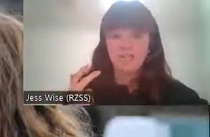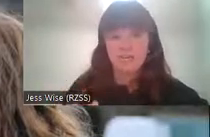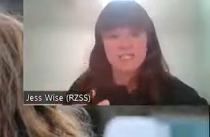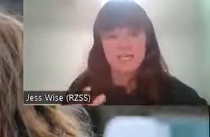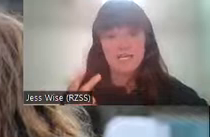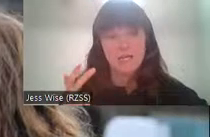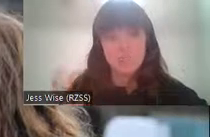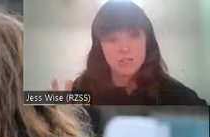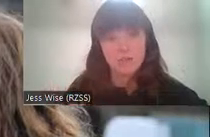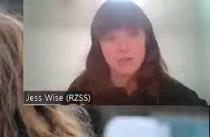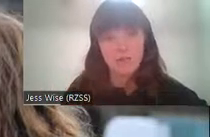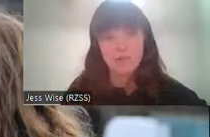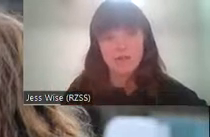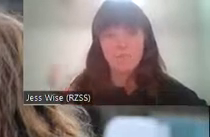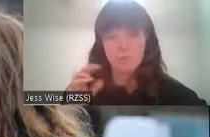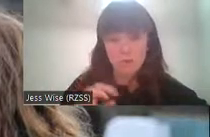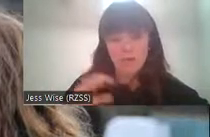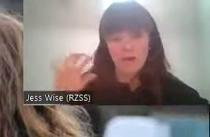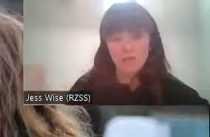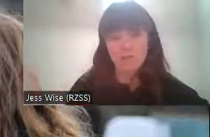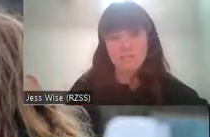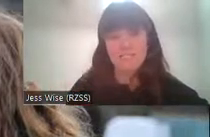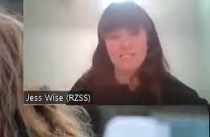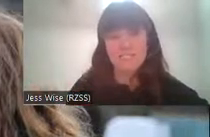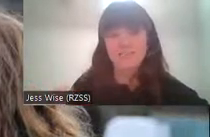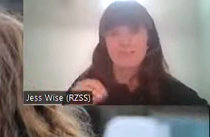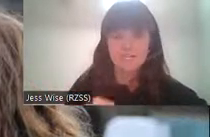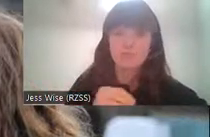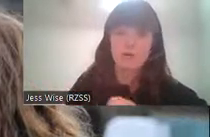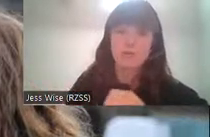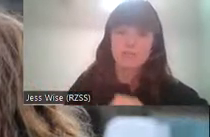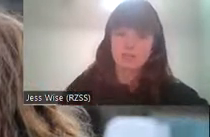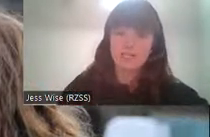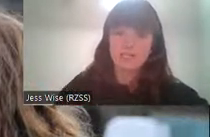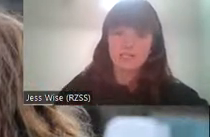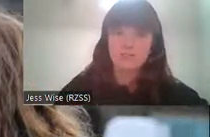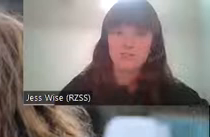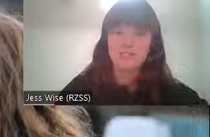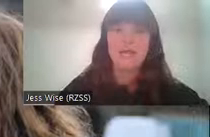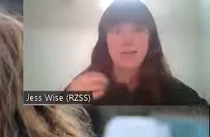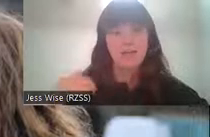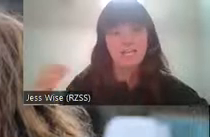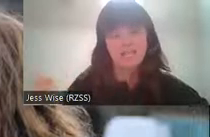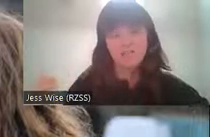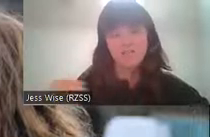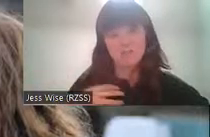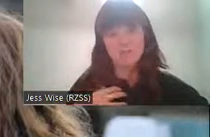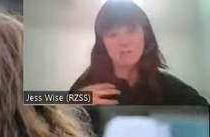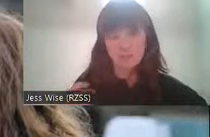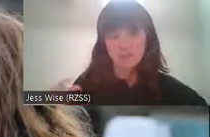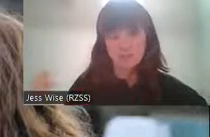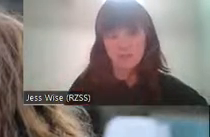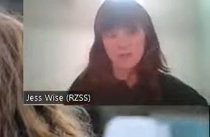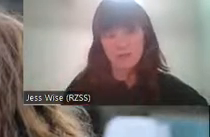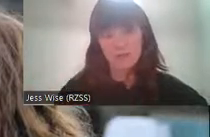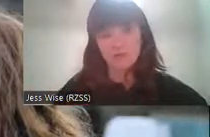a volunteer mentoring program where we let other volunteers take the lead role in training new starts. And that itself is a bit of a